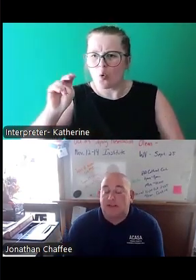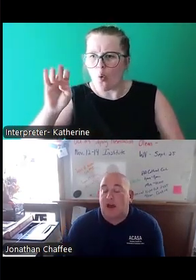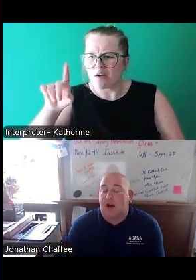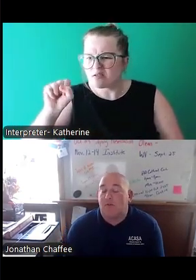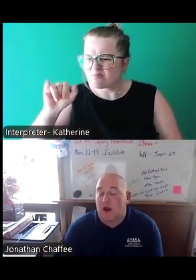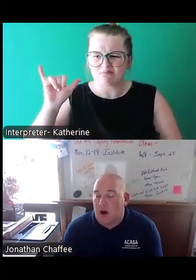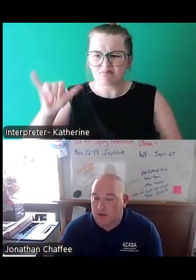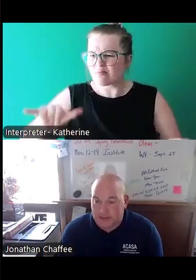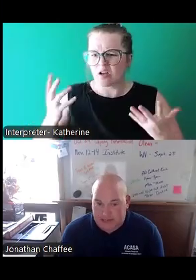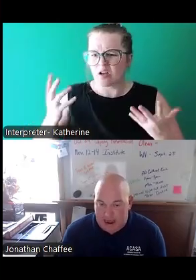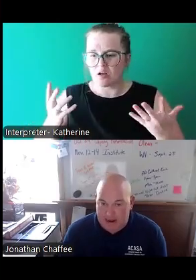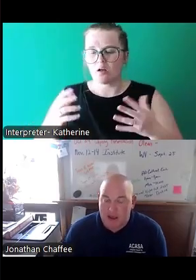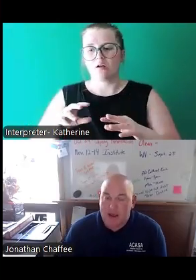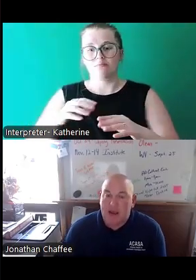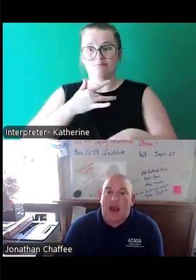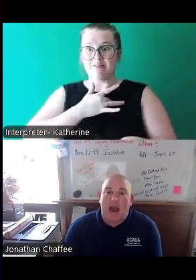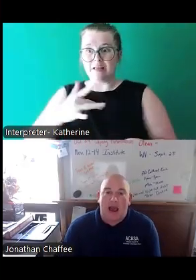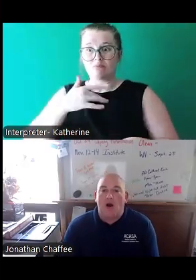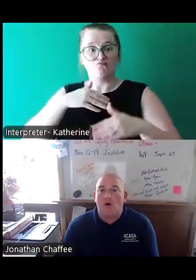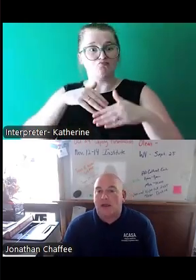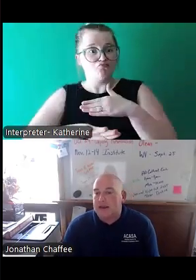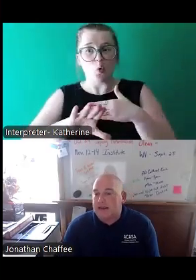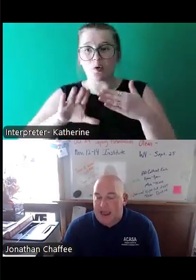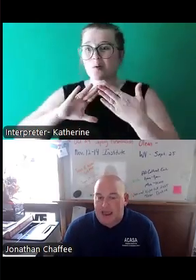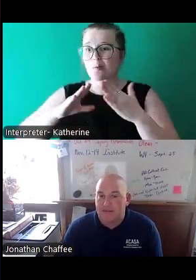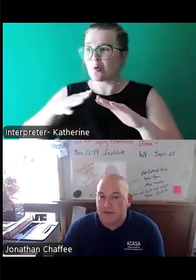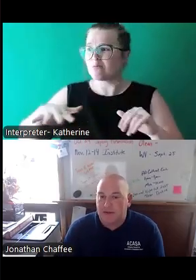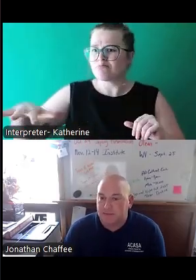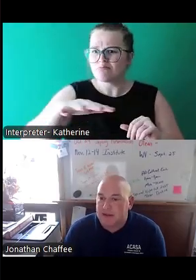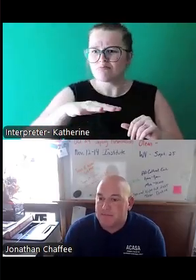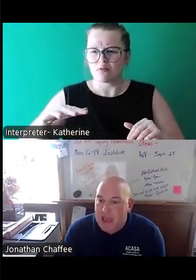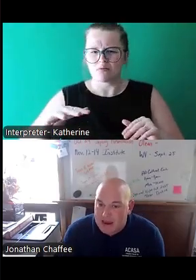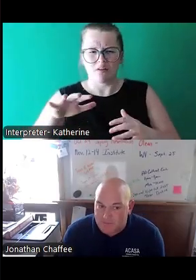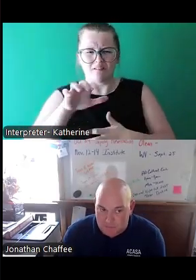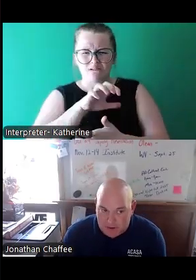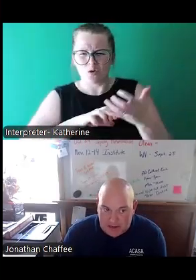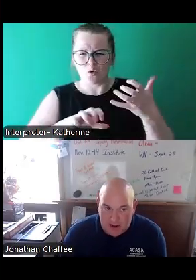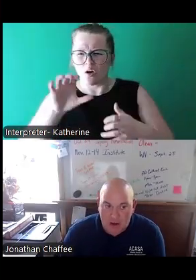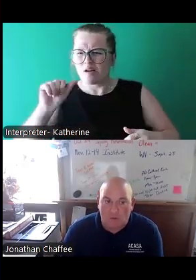community tell me all the time, how can cannabis be